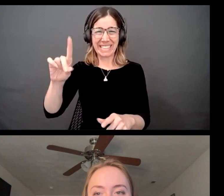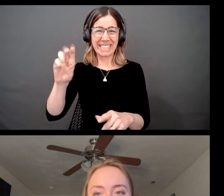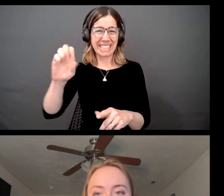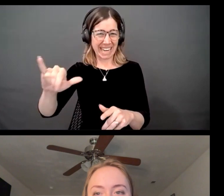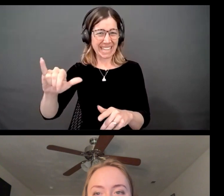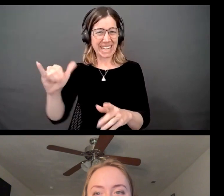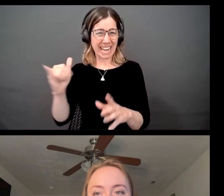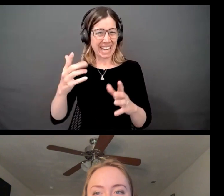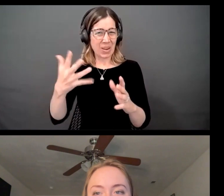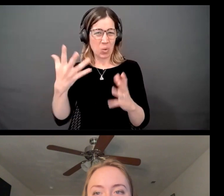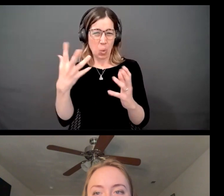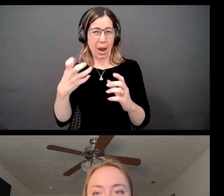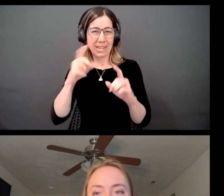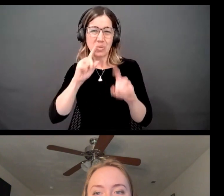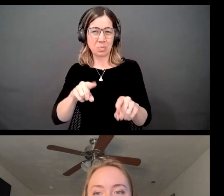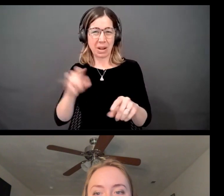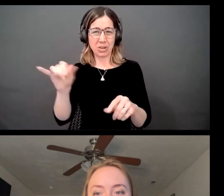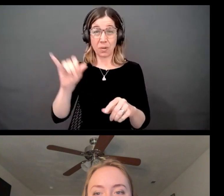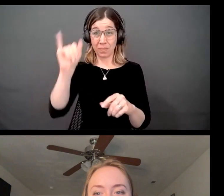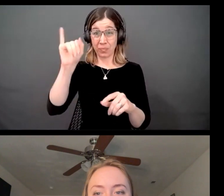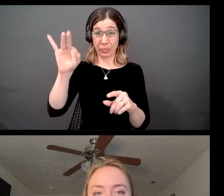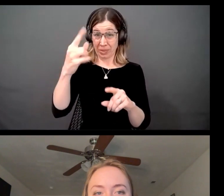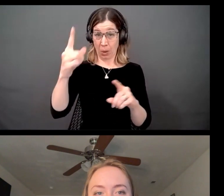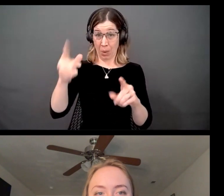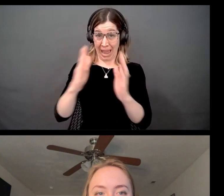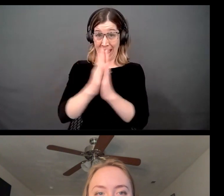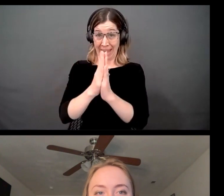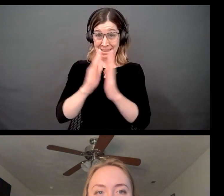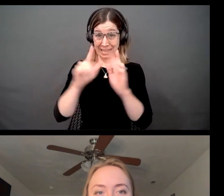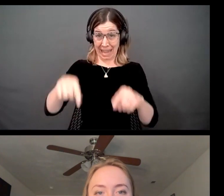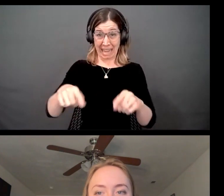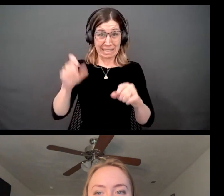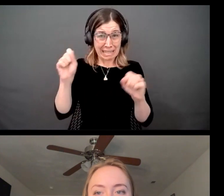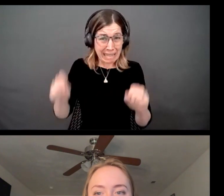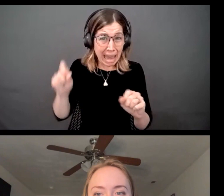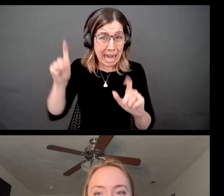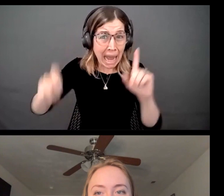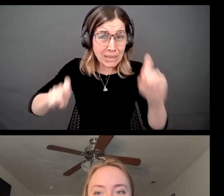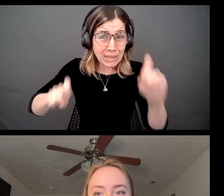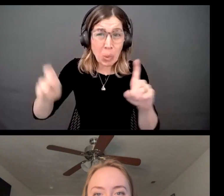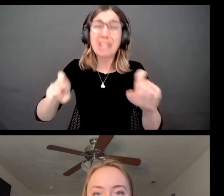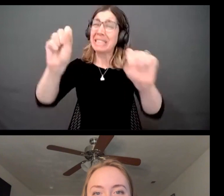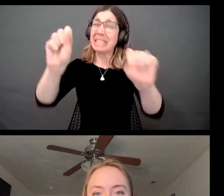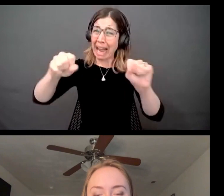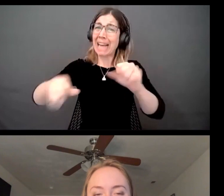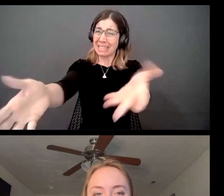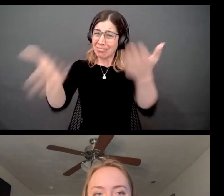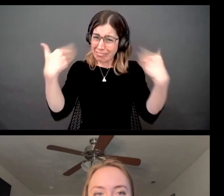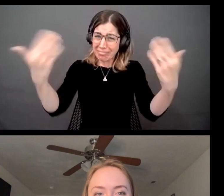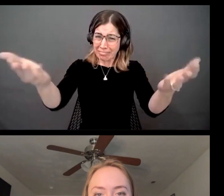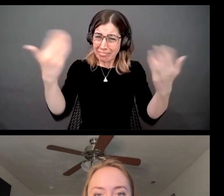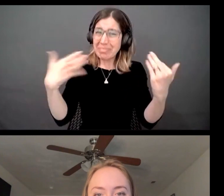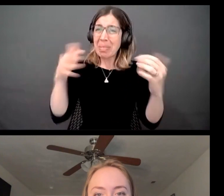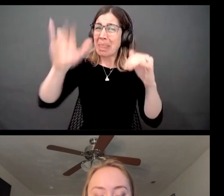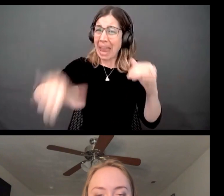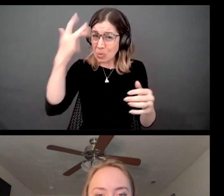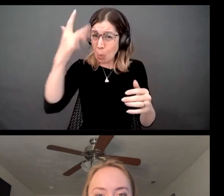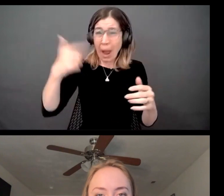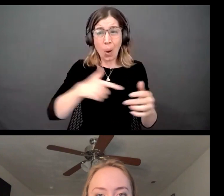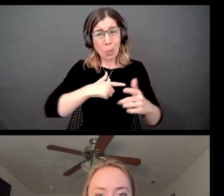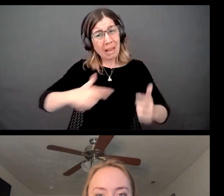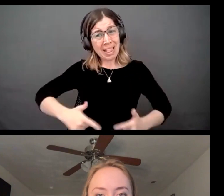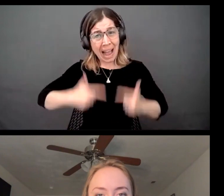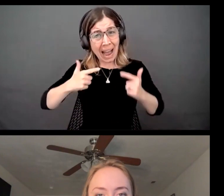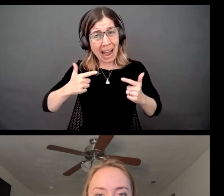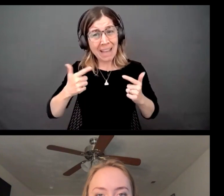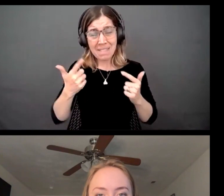here if they can ask questions. And yes, please do. That is why we do this live. The